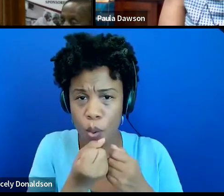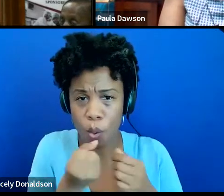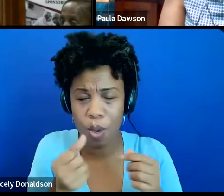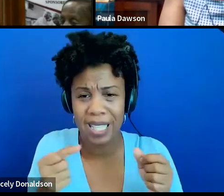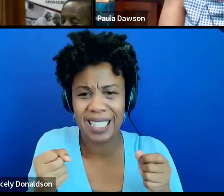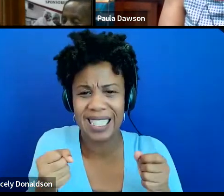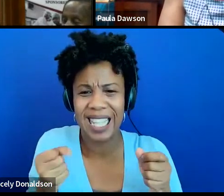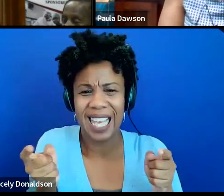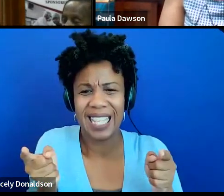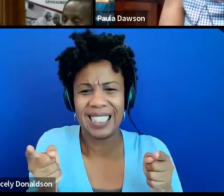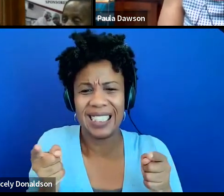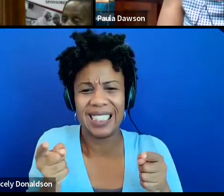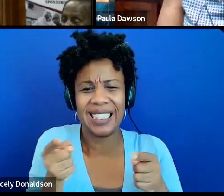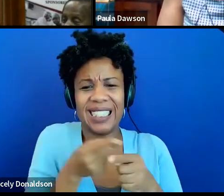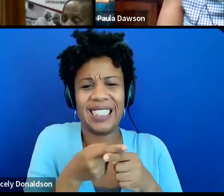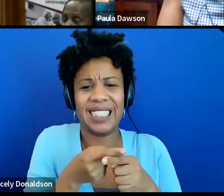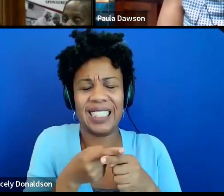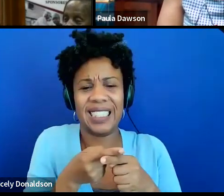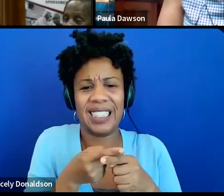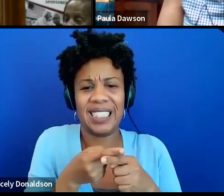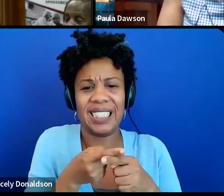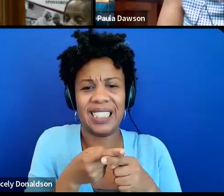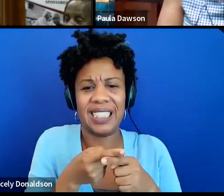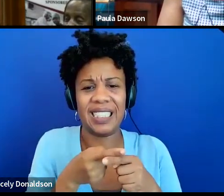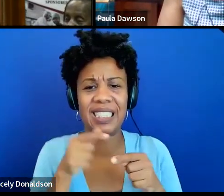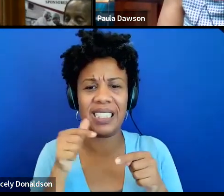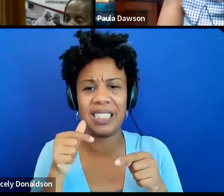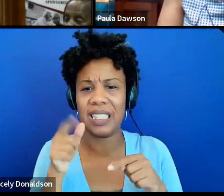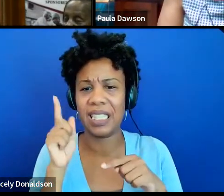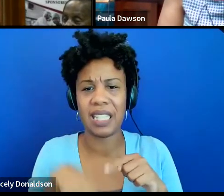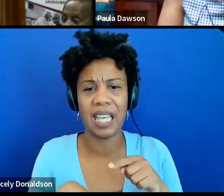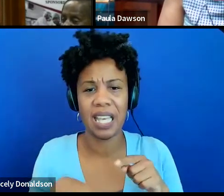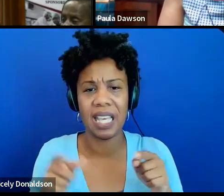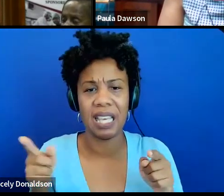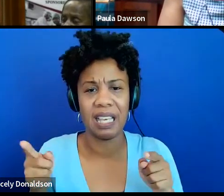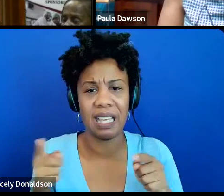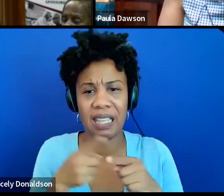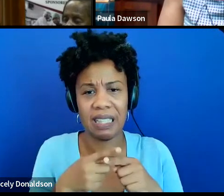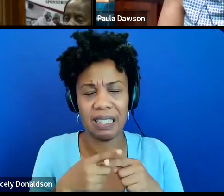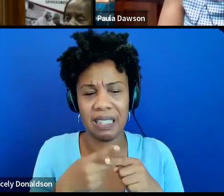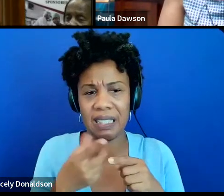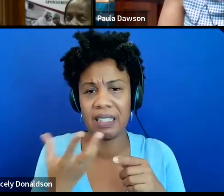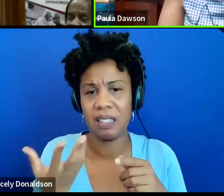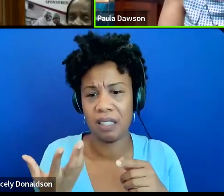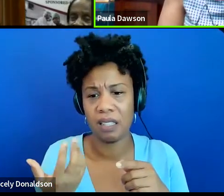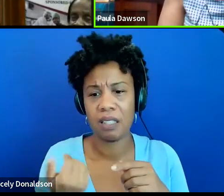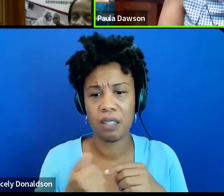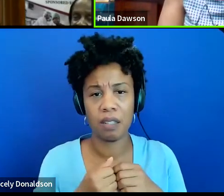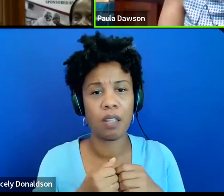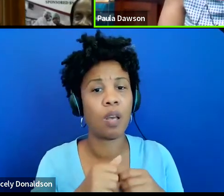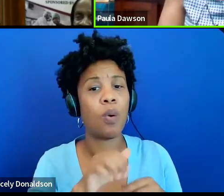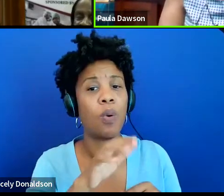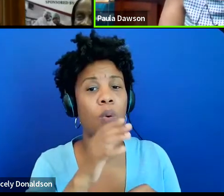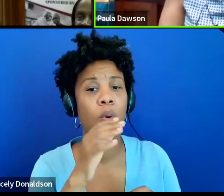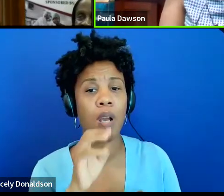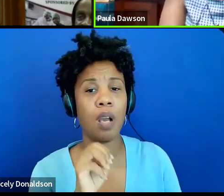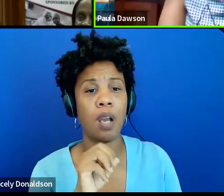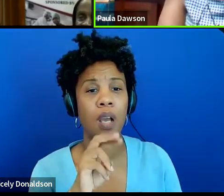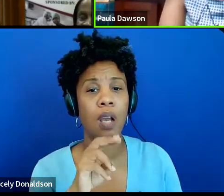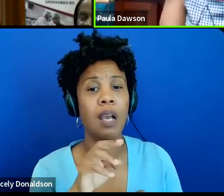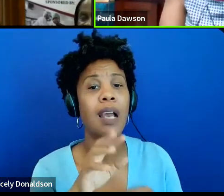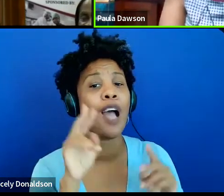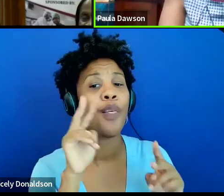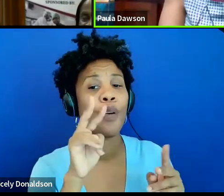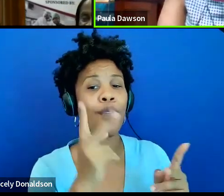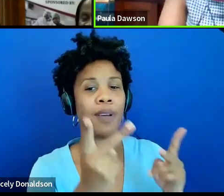very tight, it's tight. She tends up right there. As if something is going wrong right there. Mrs. Swinton, I look forward